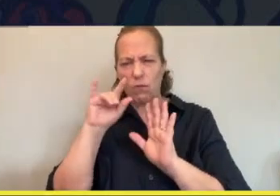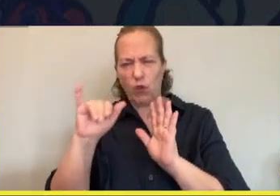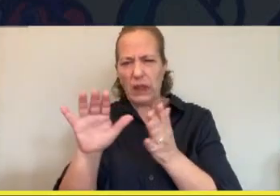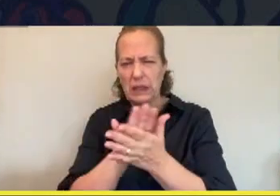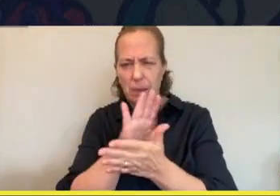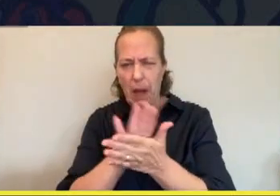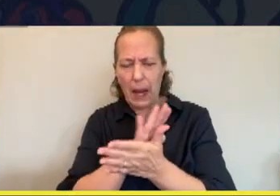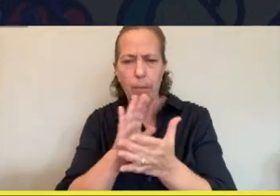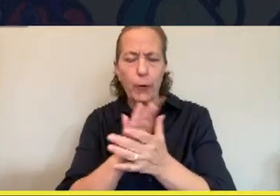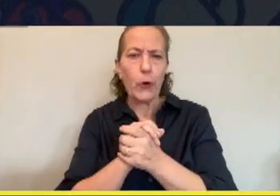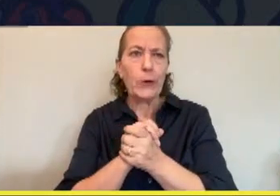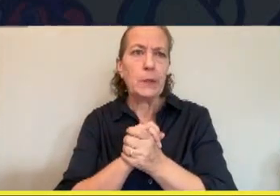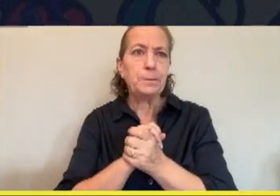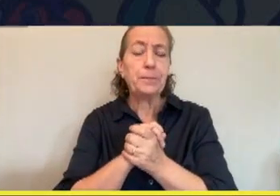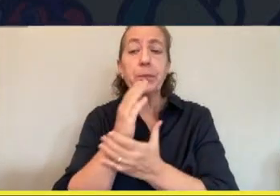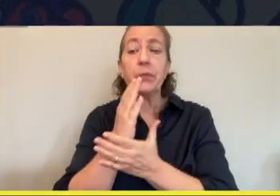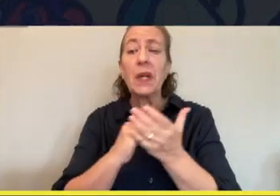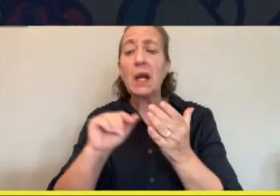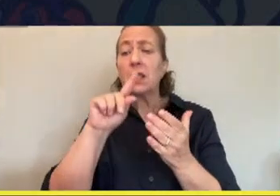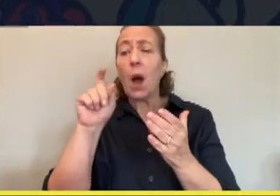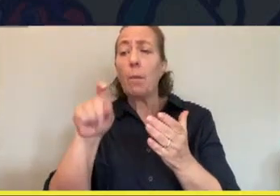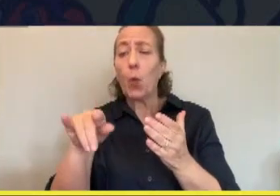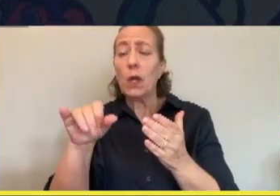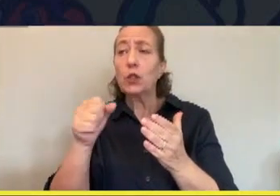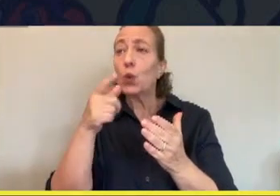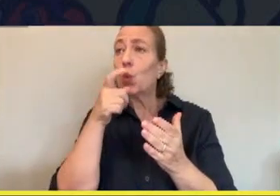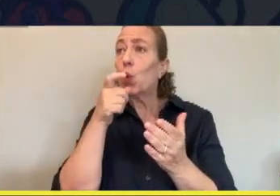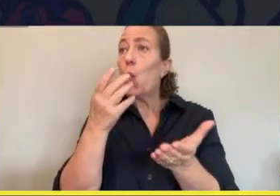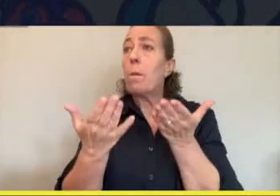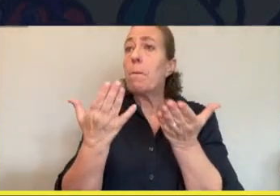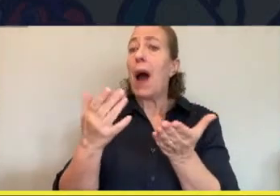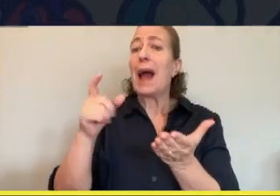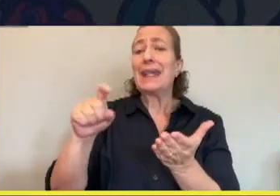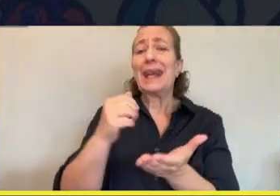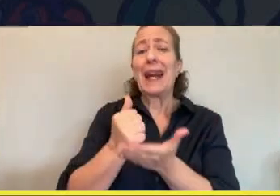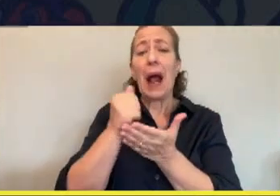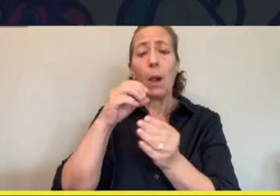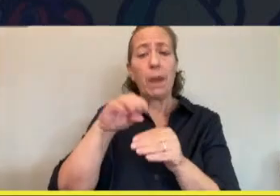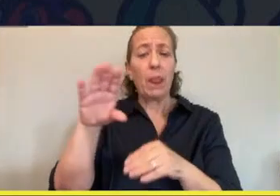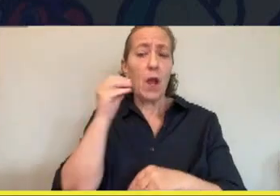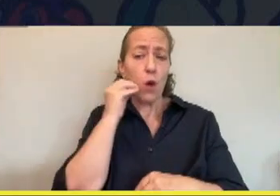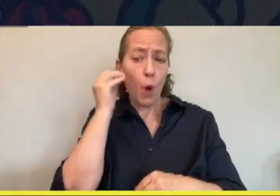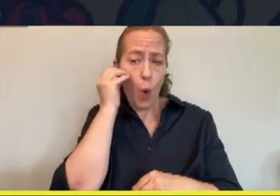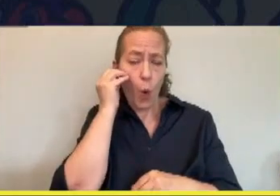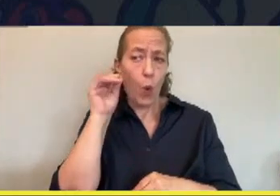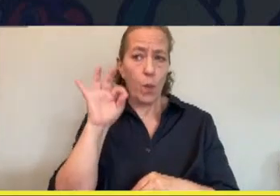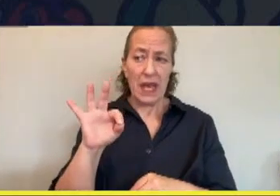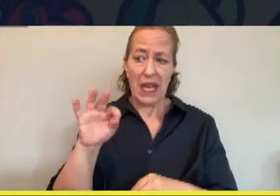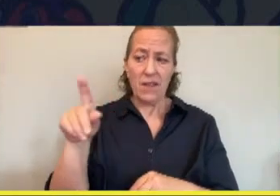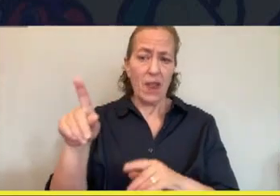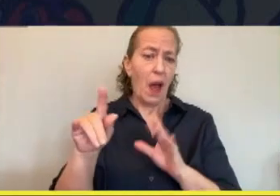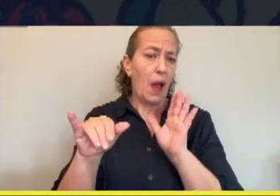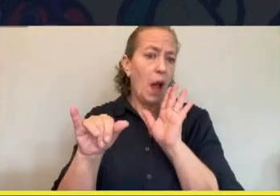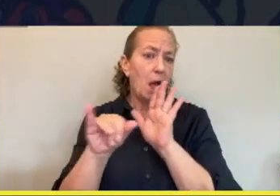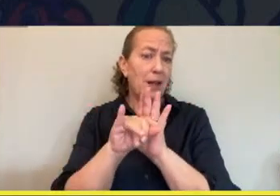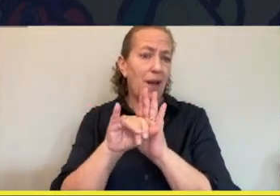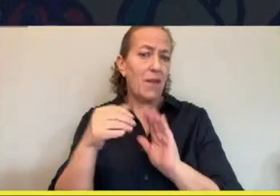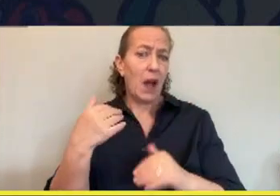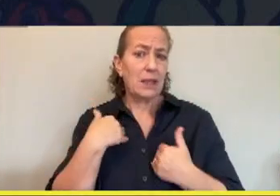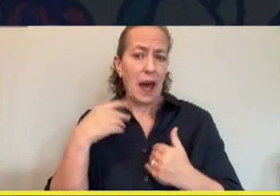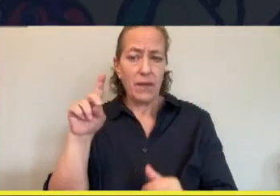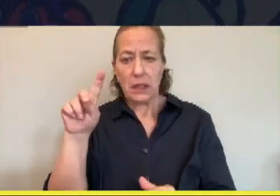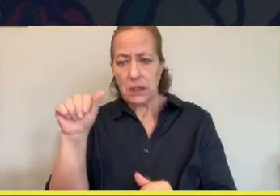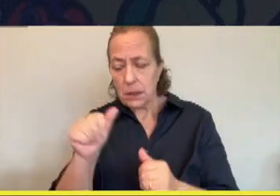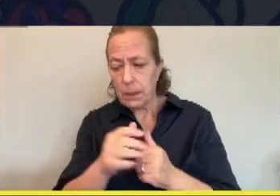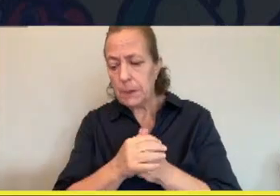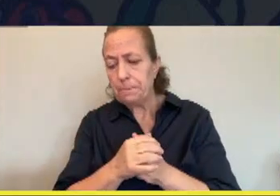the questions are who might potentially need help with care in their homes if they identify as having a self-care disability. Many